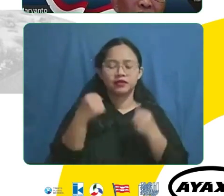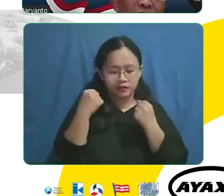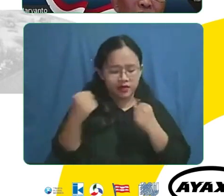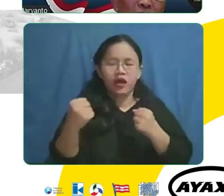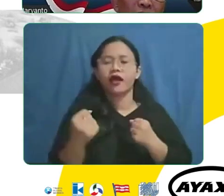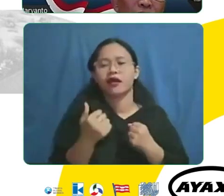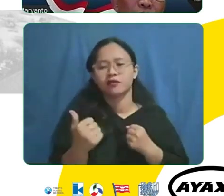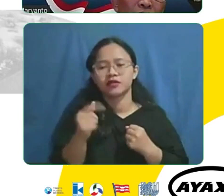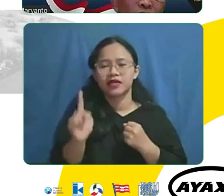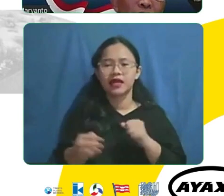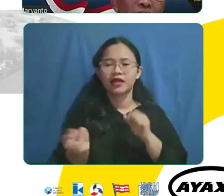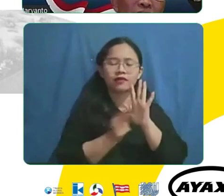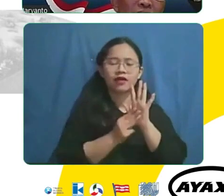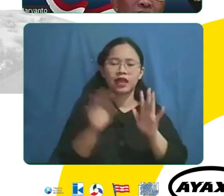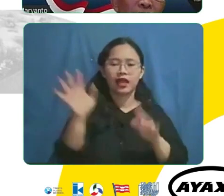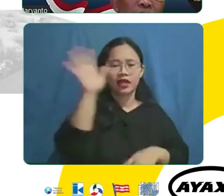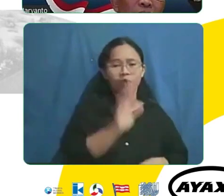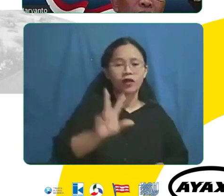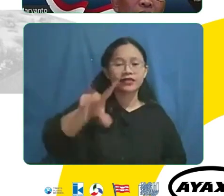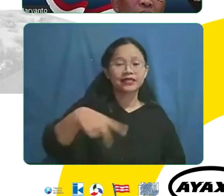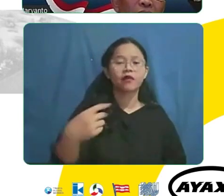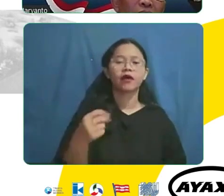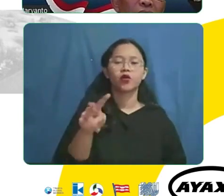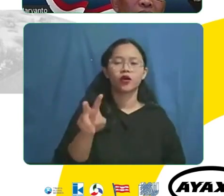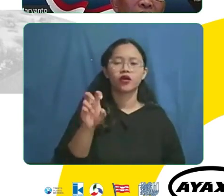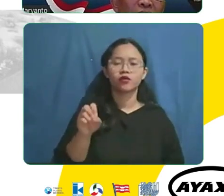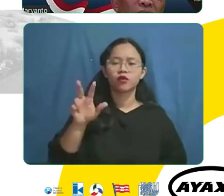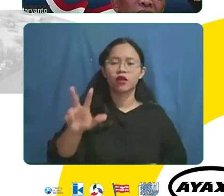environmental experts also mentioned that started in